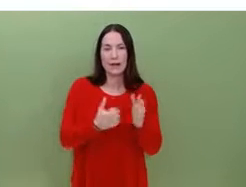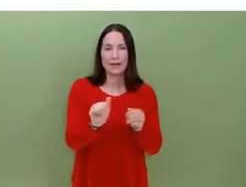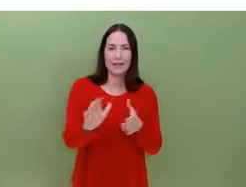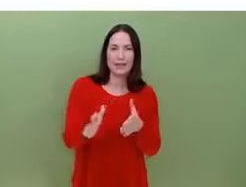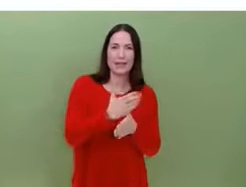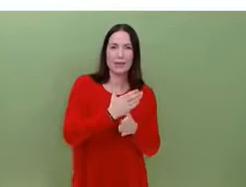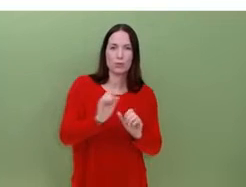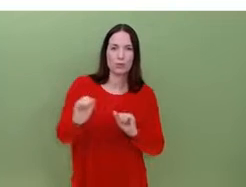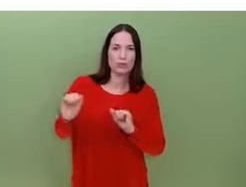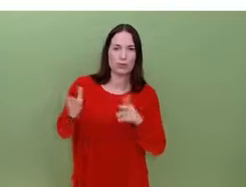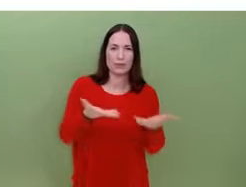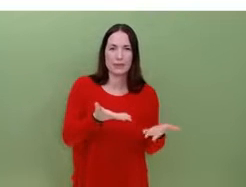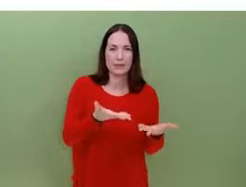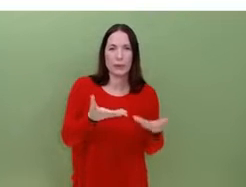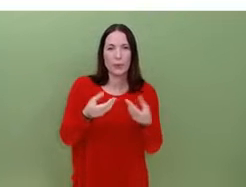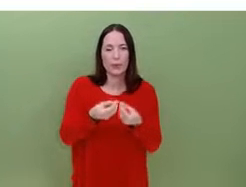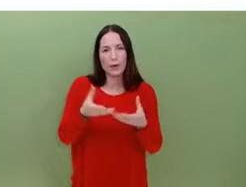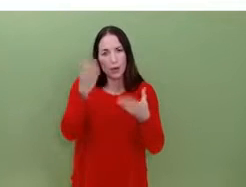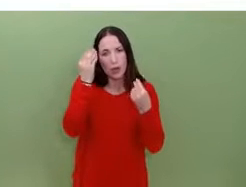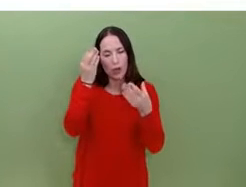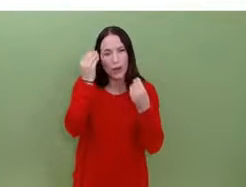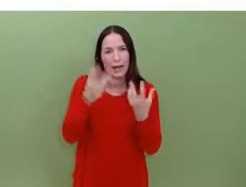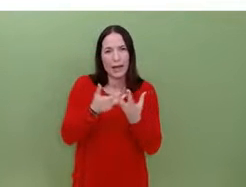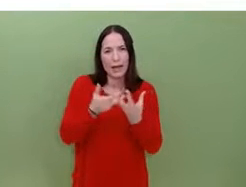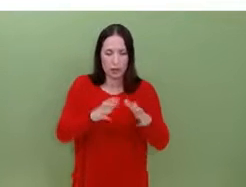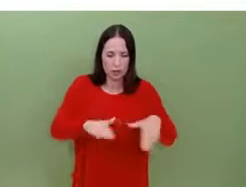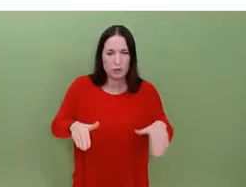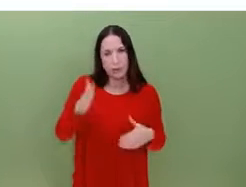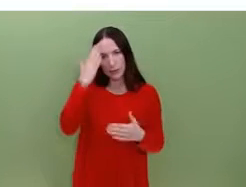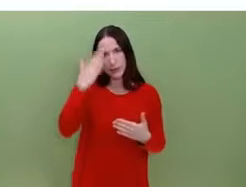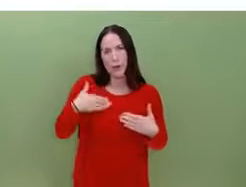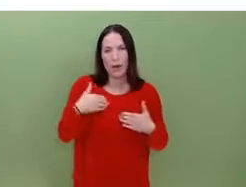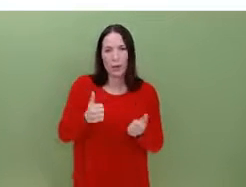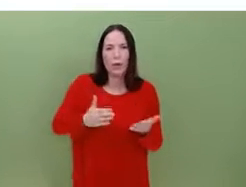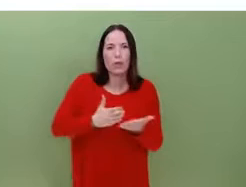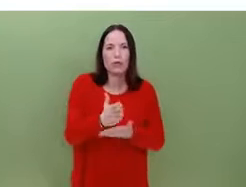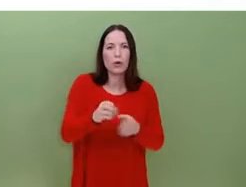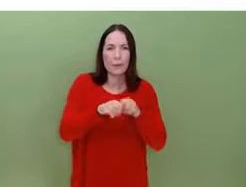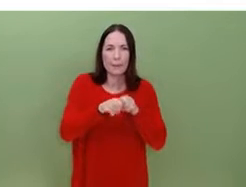a focus on what we've learned about children's mental health throughout the pandemic, and setting the scene